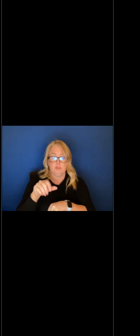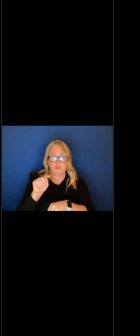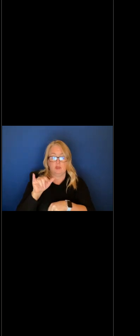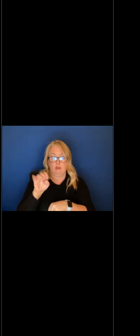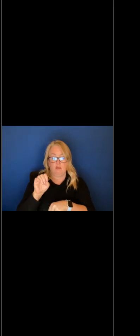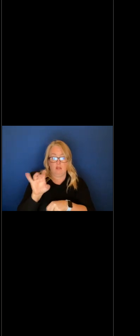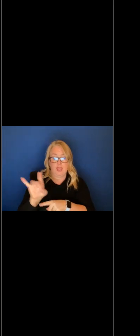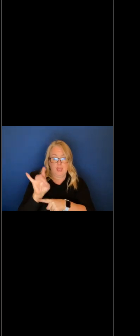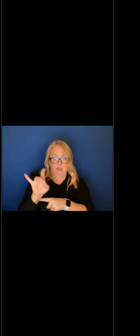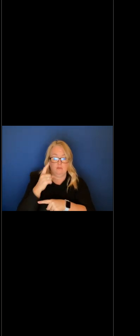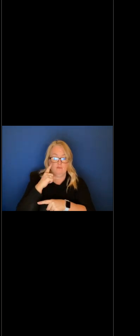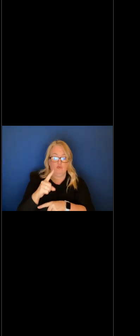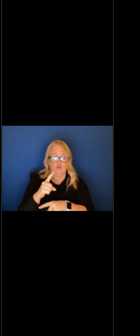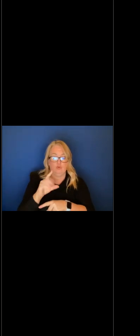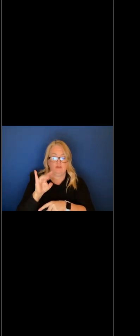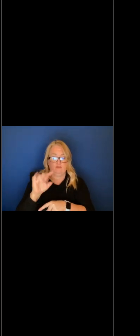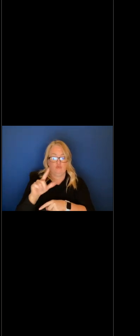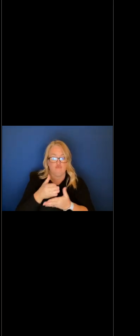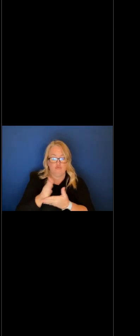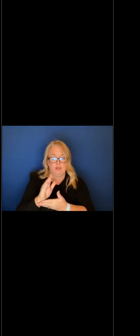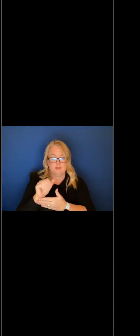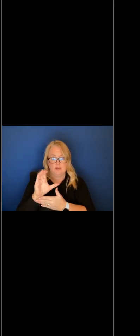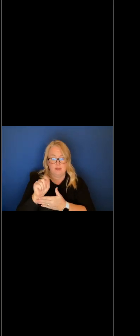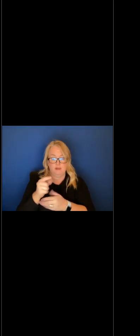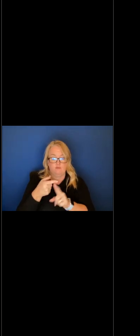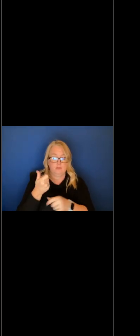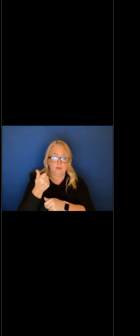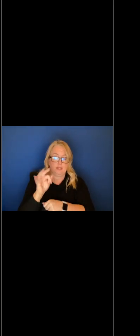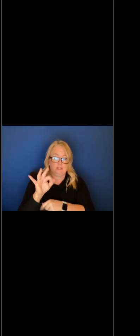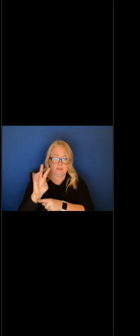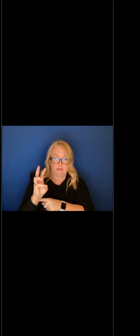the Civil Rights Act of 1968.